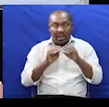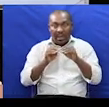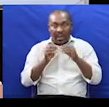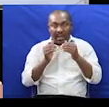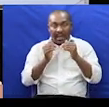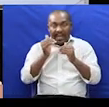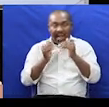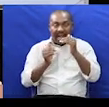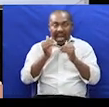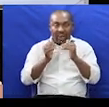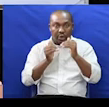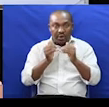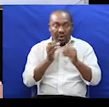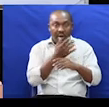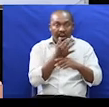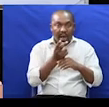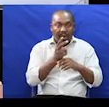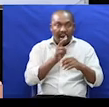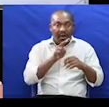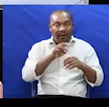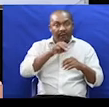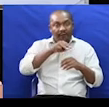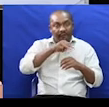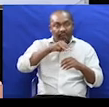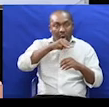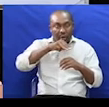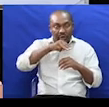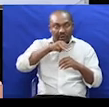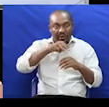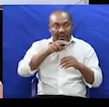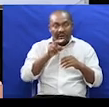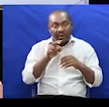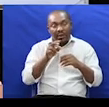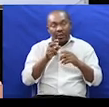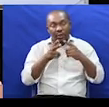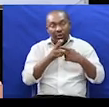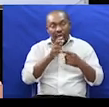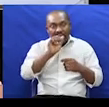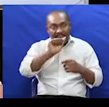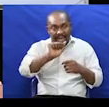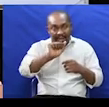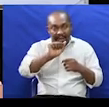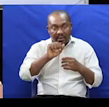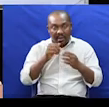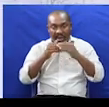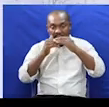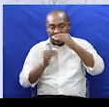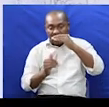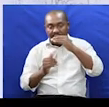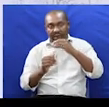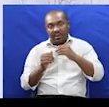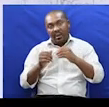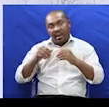number of moles for solution A over number of moles for solution B. Therefore, Na